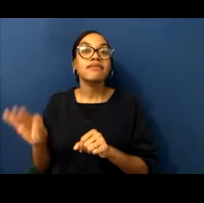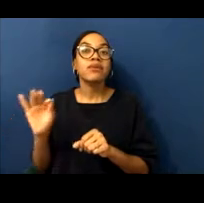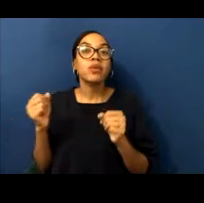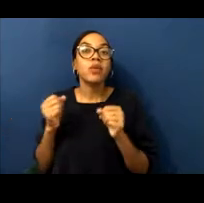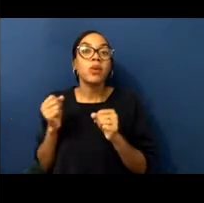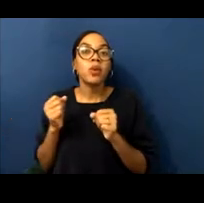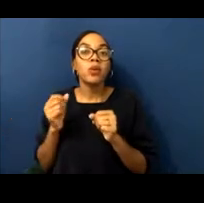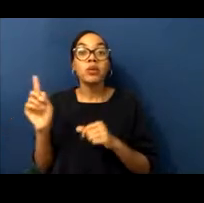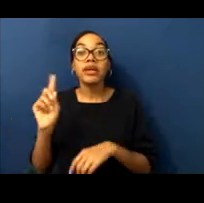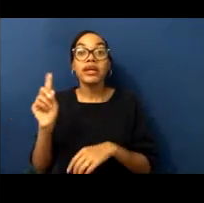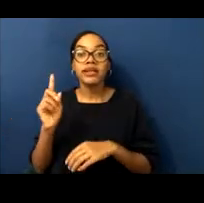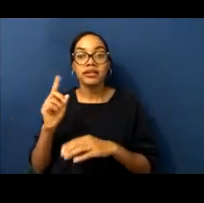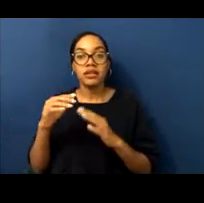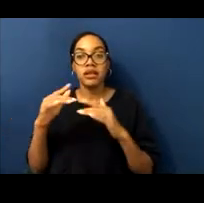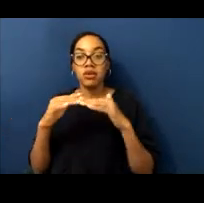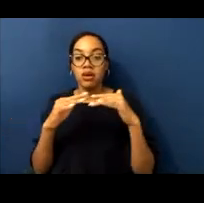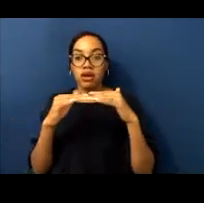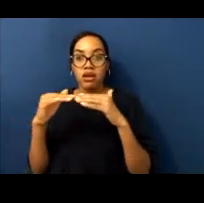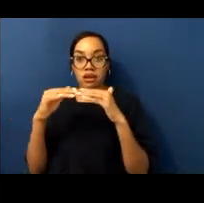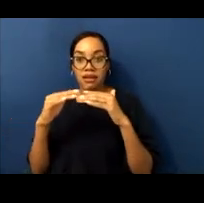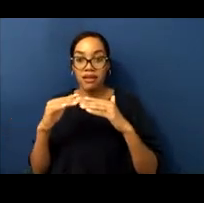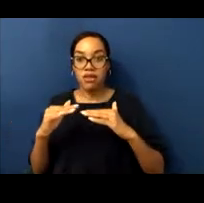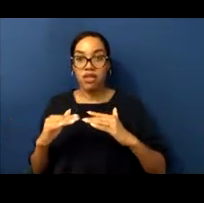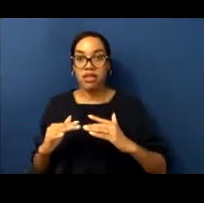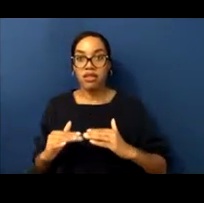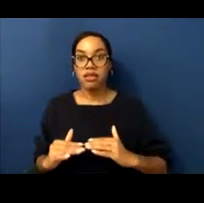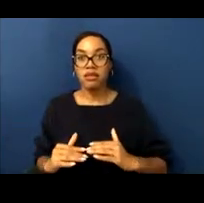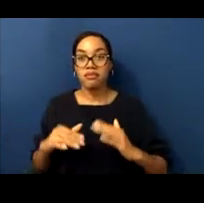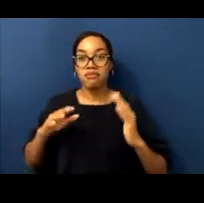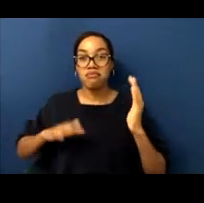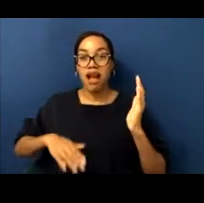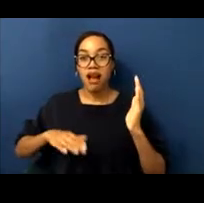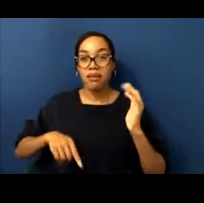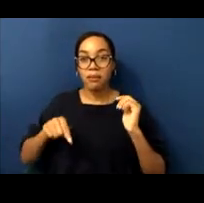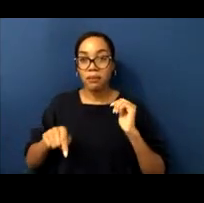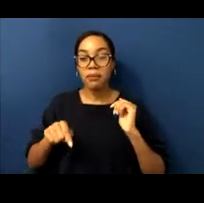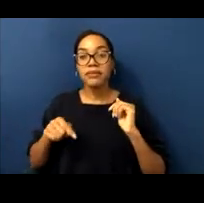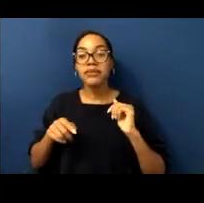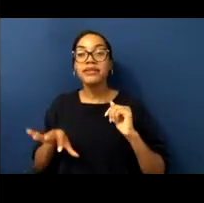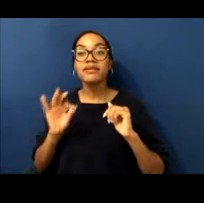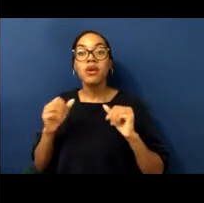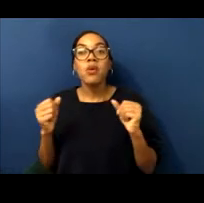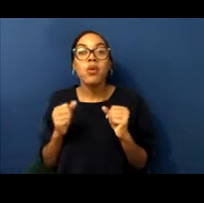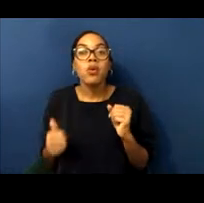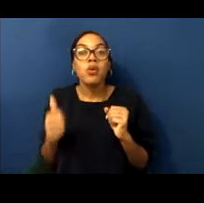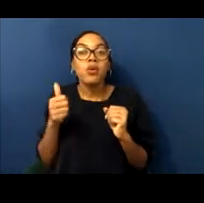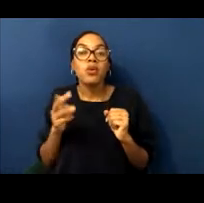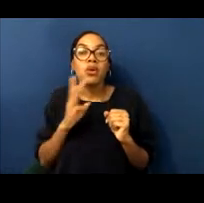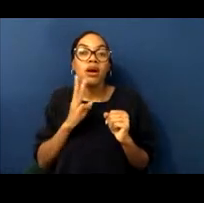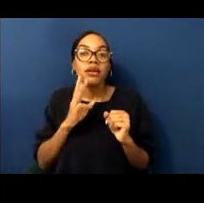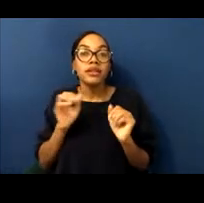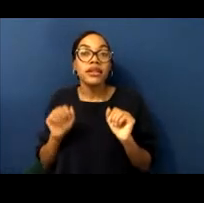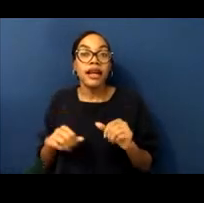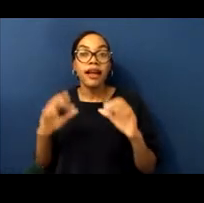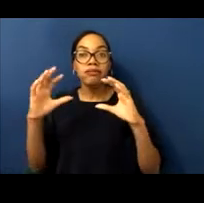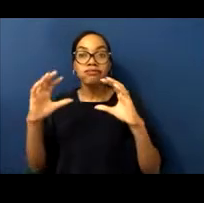that does give them one advantage to land animals, is they can shift to deeper water to access that colder water